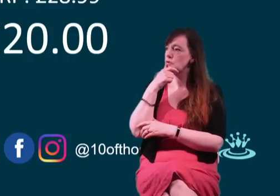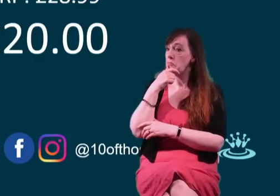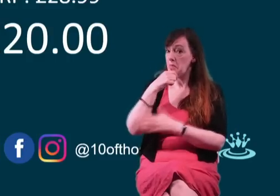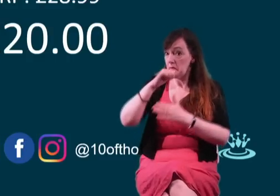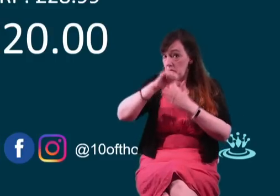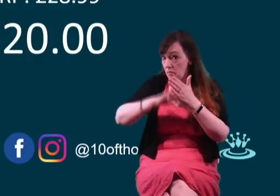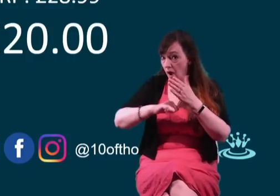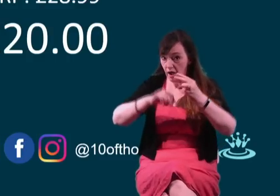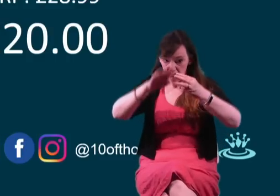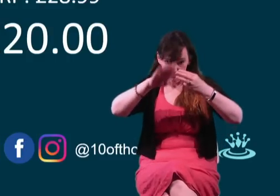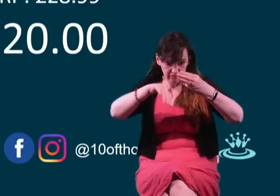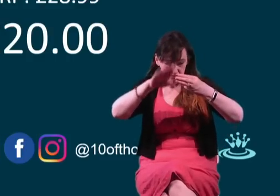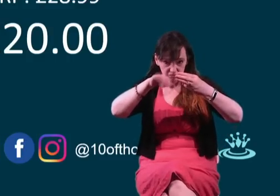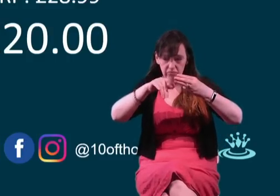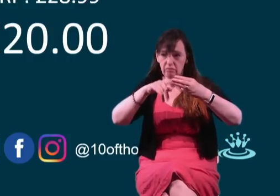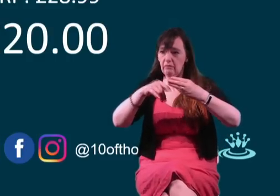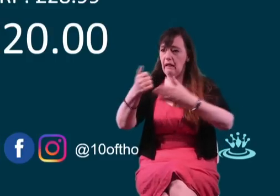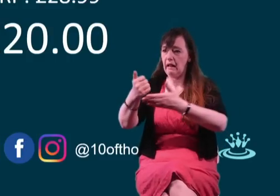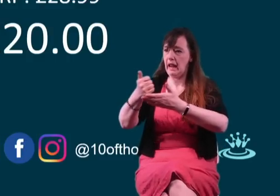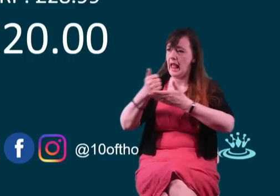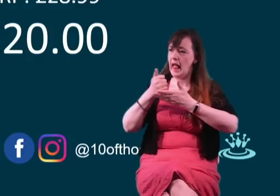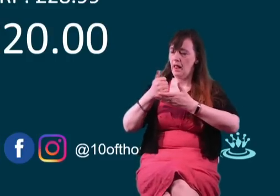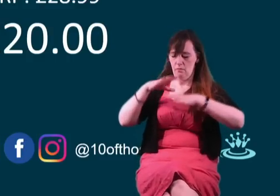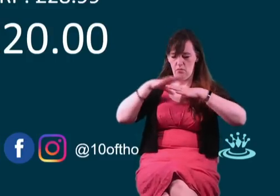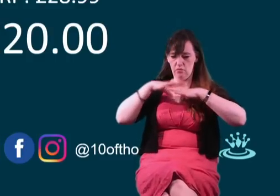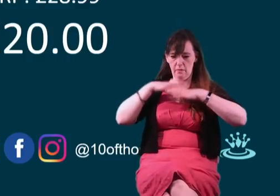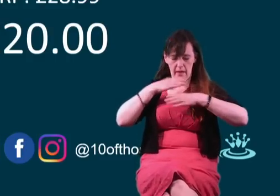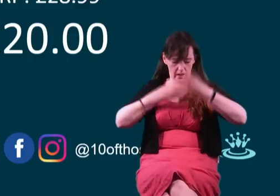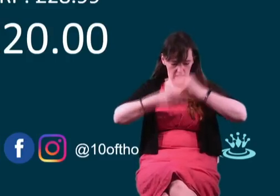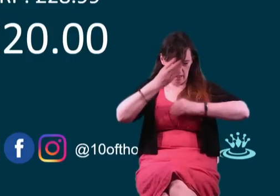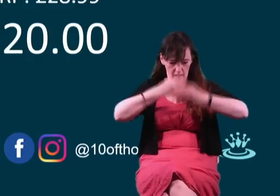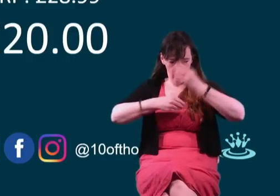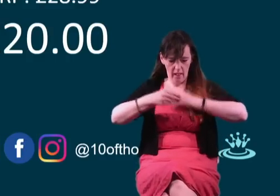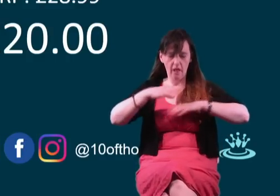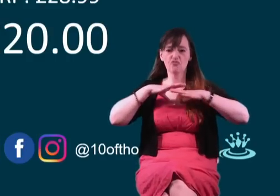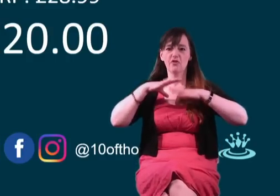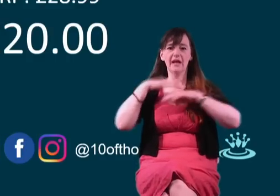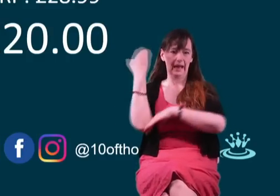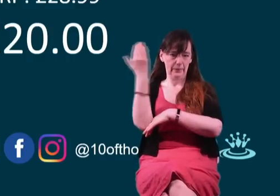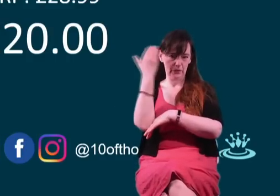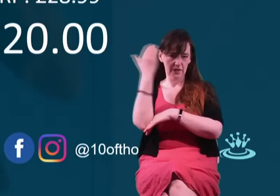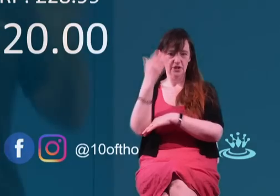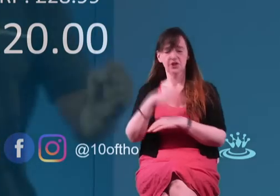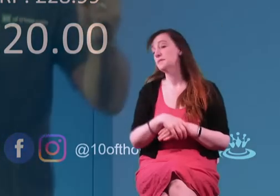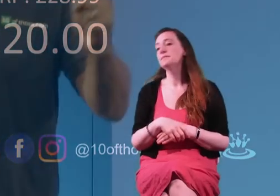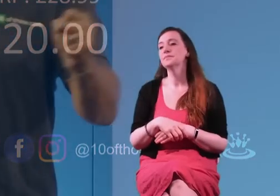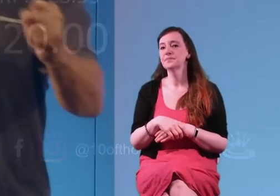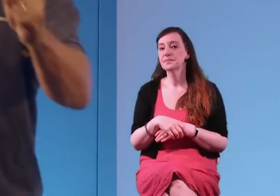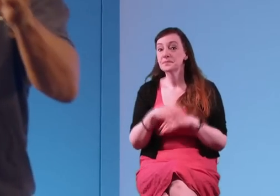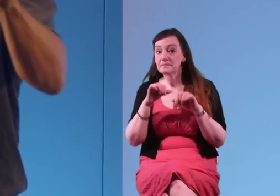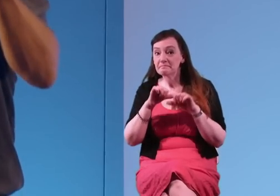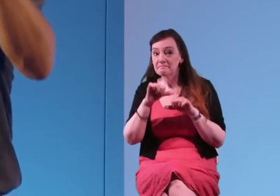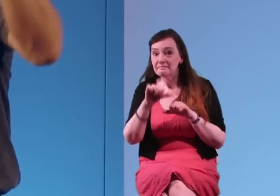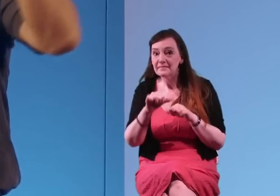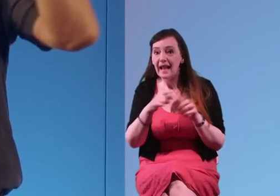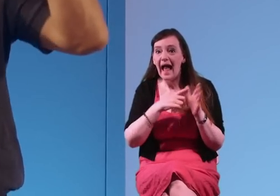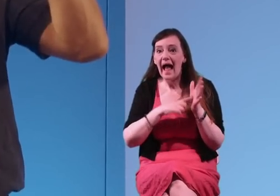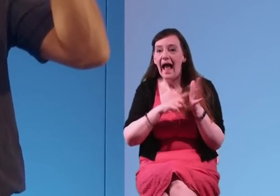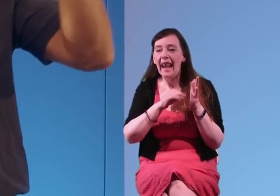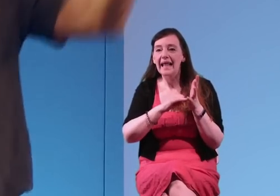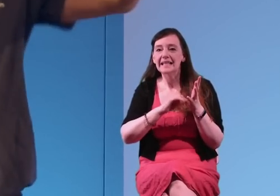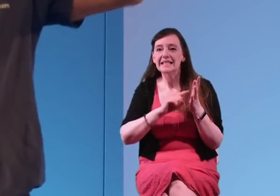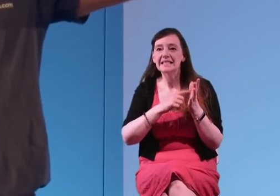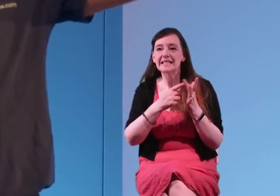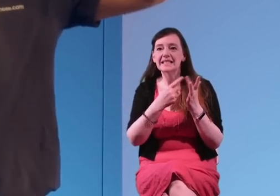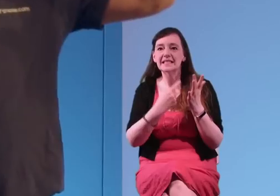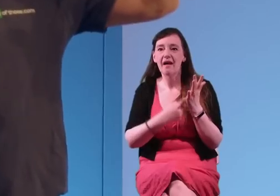aid, as a guide, as you teach through it later on. We want to hear from Alistair. We're excited for it. We want to